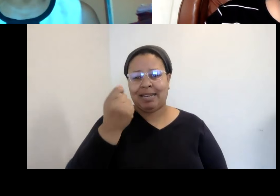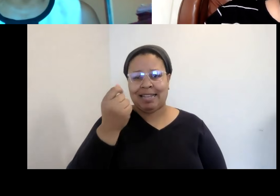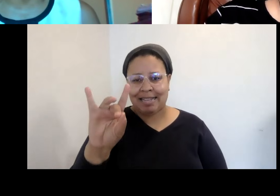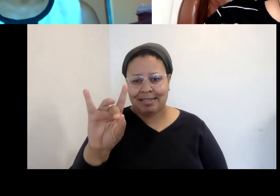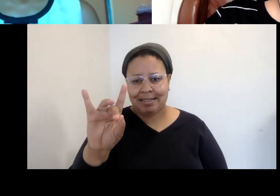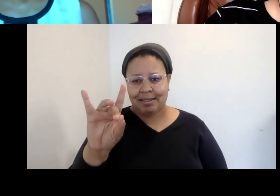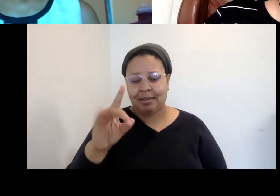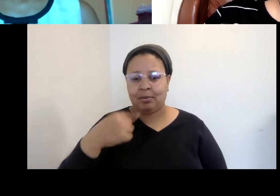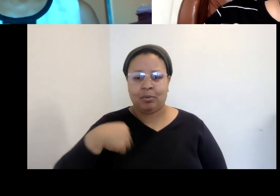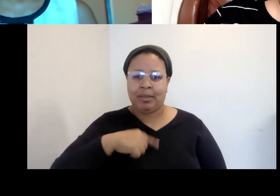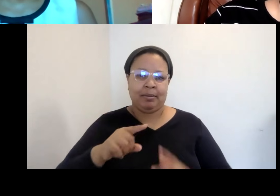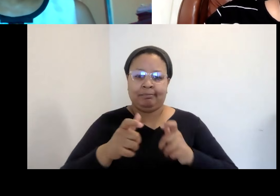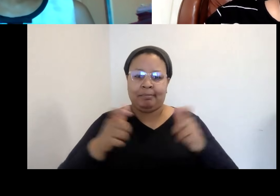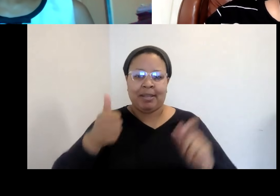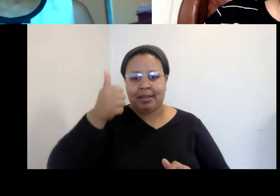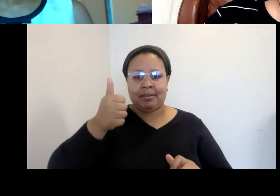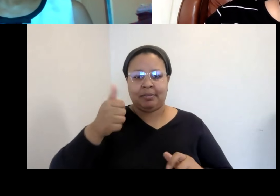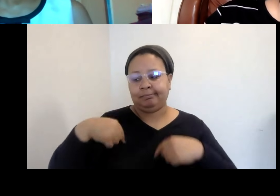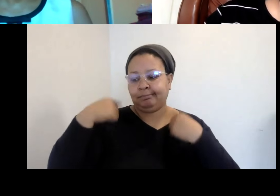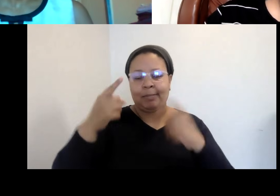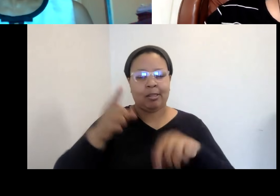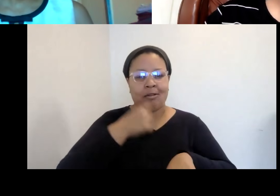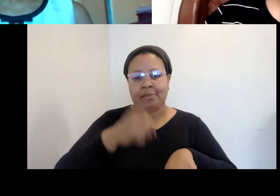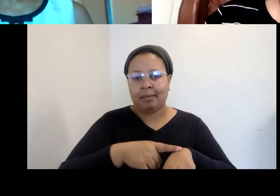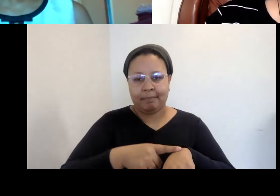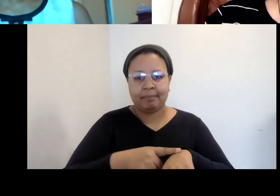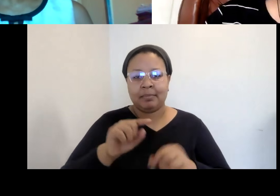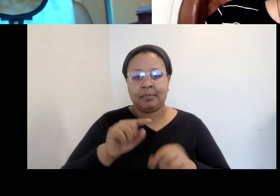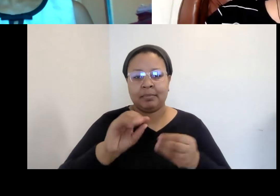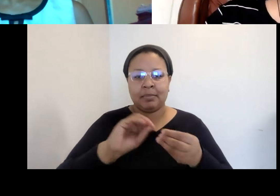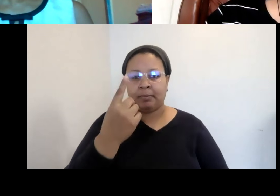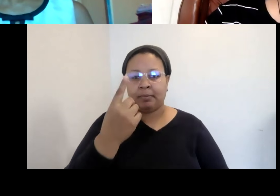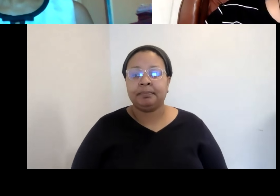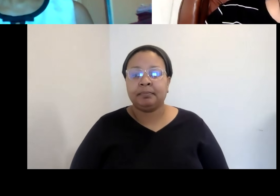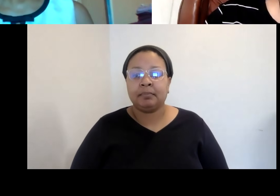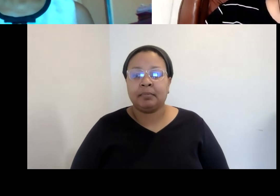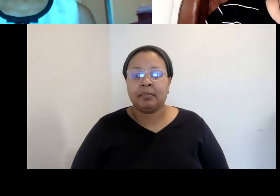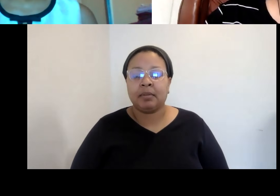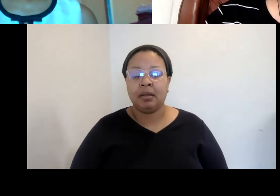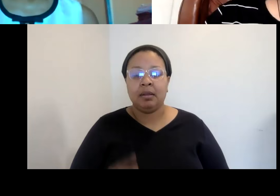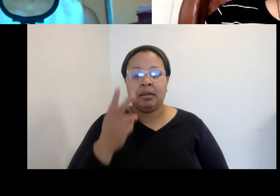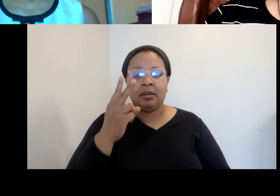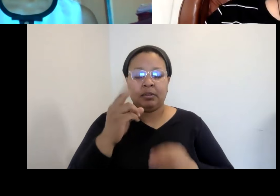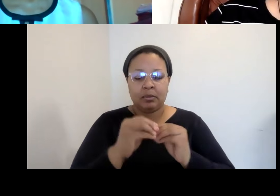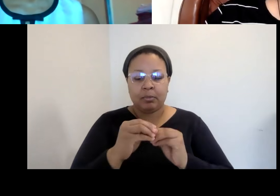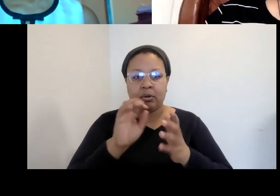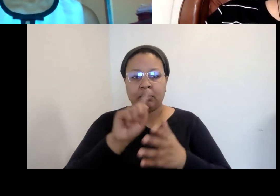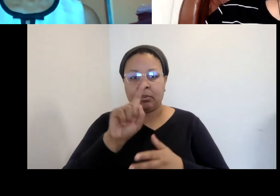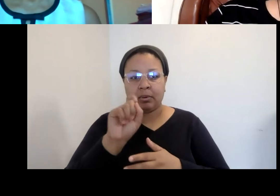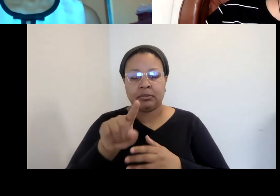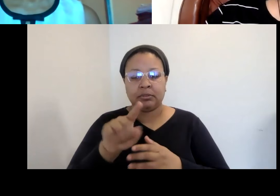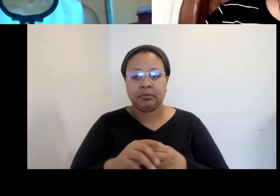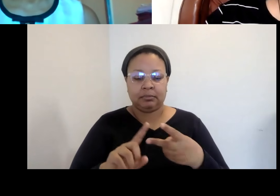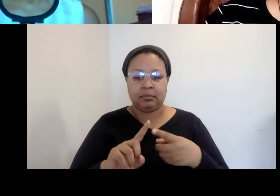been #1 for quite some time. Thank you. And we do have 2 more questions.